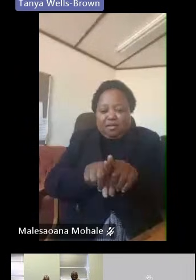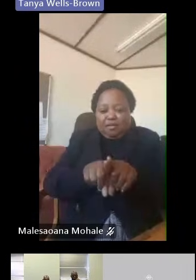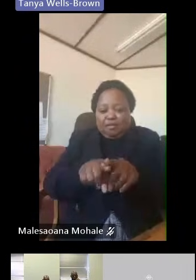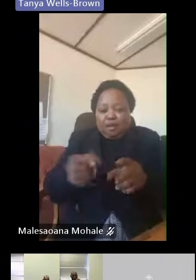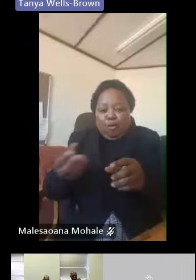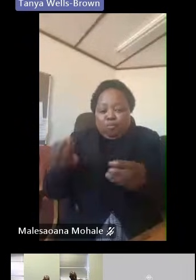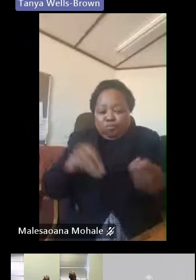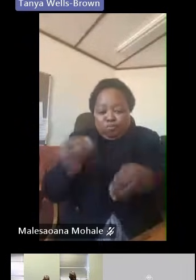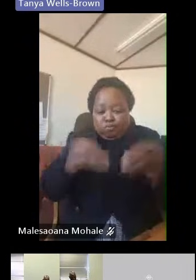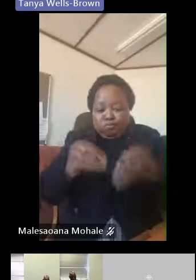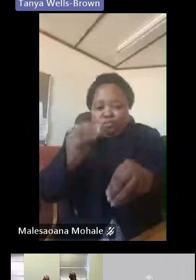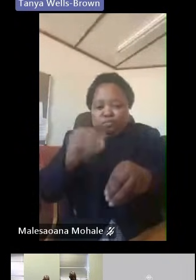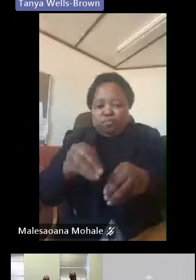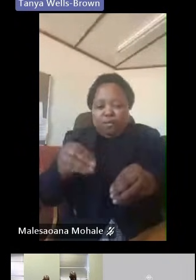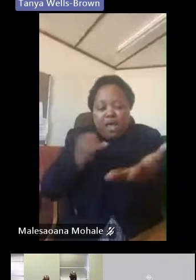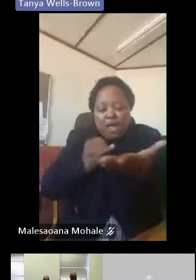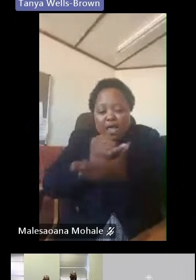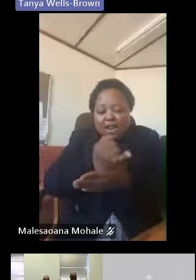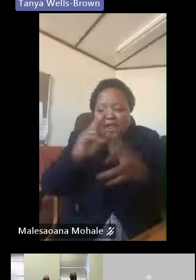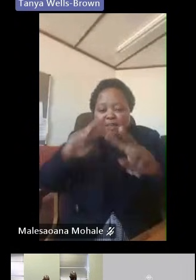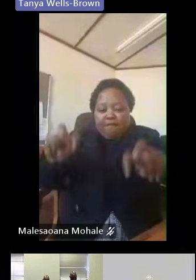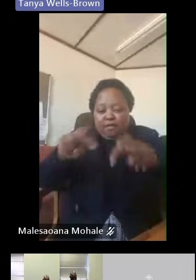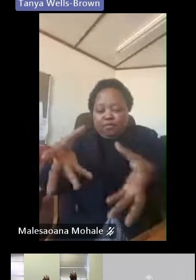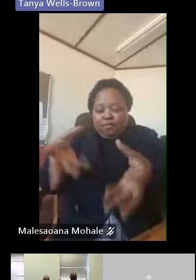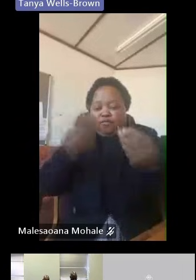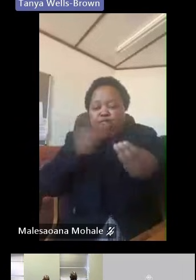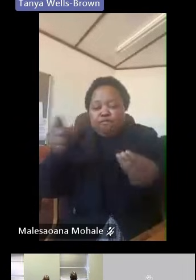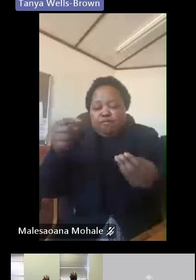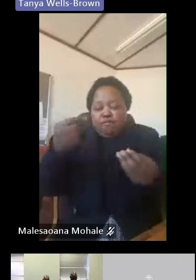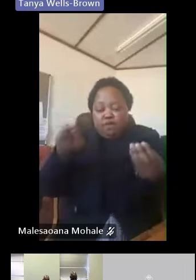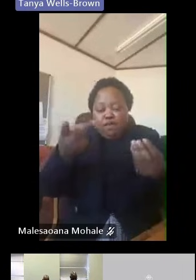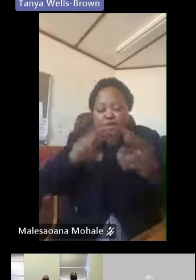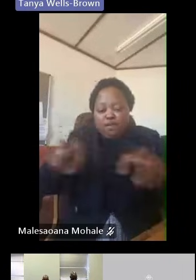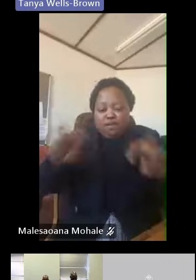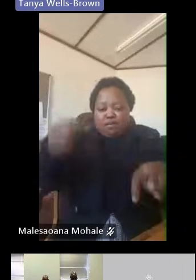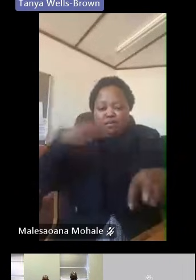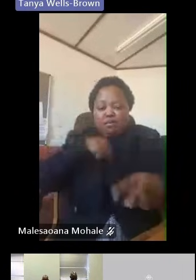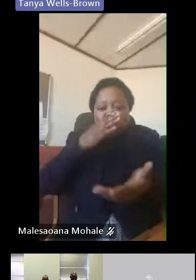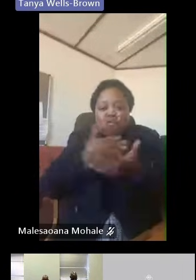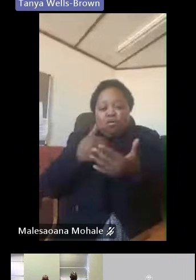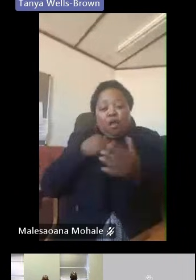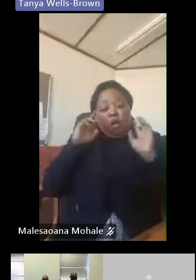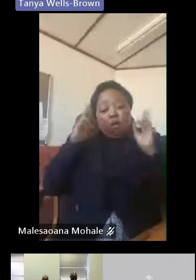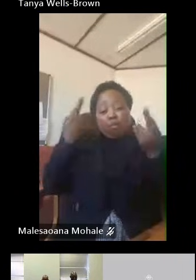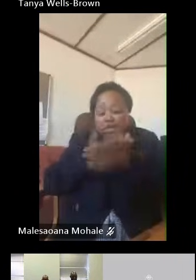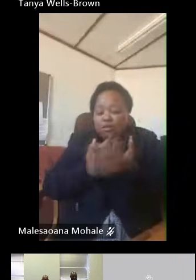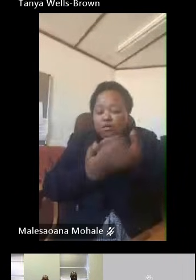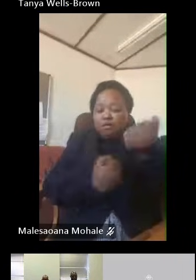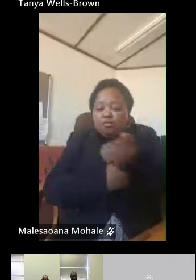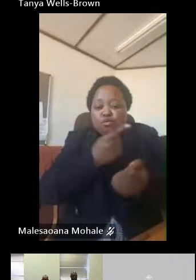my research, and hope that it supports you as you move forward on your journey.